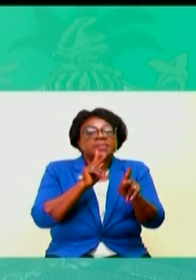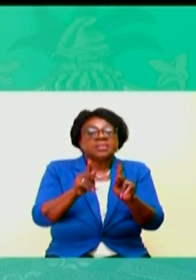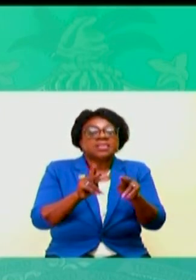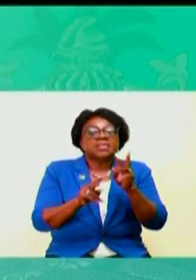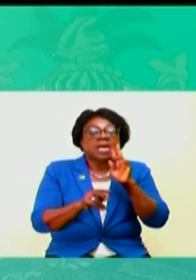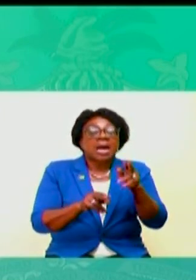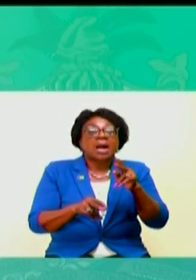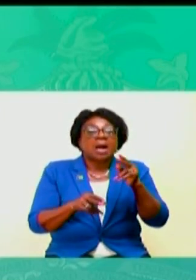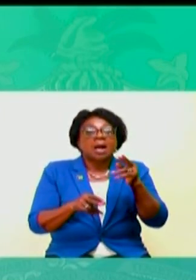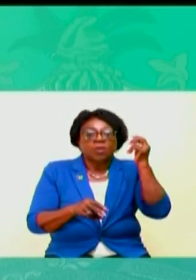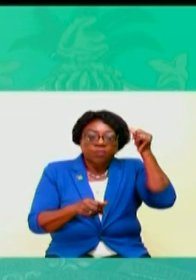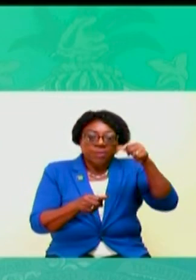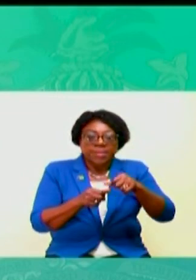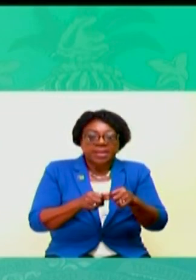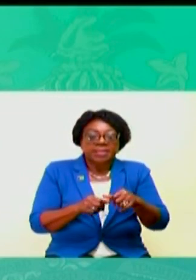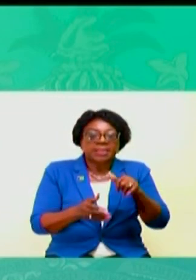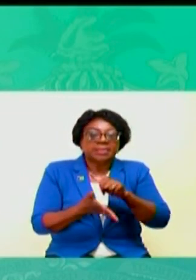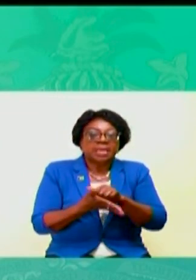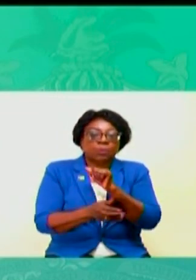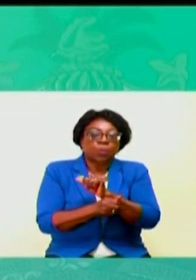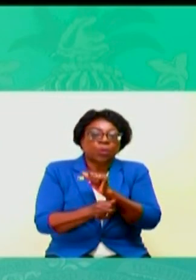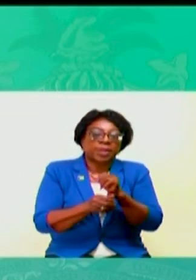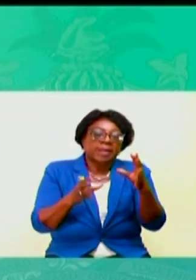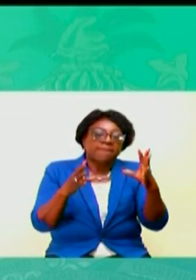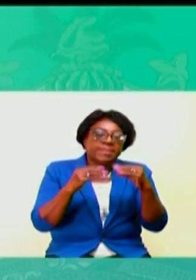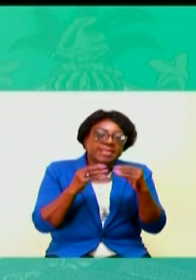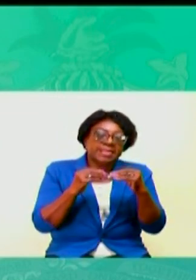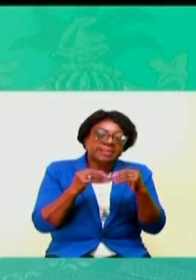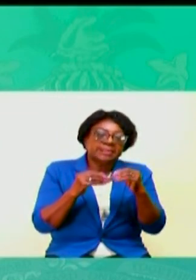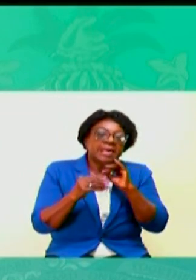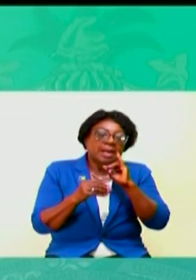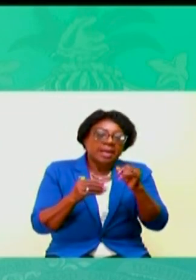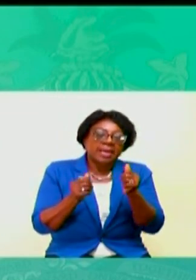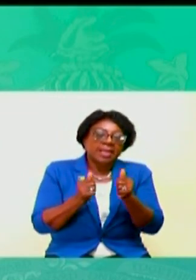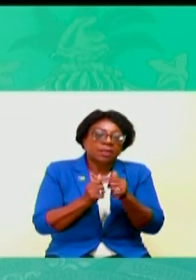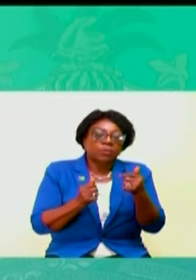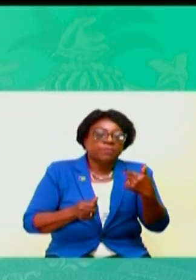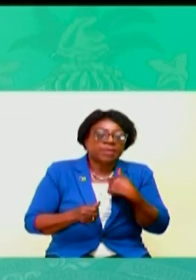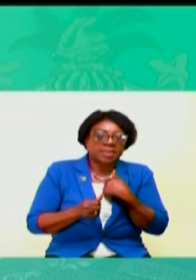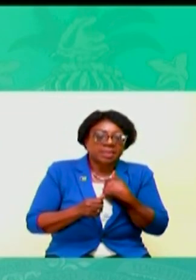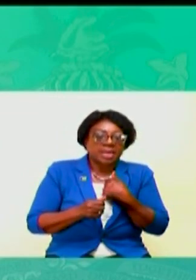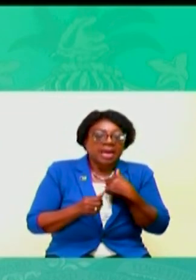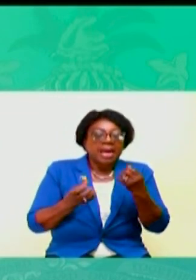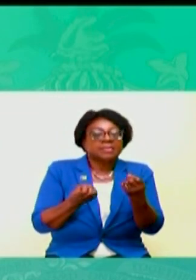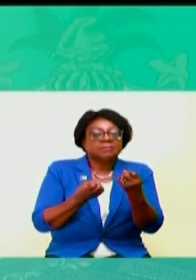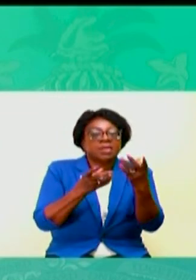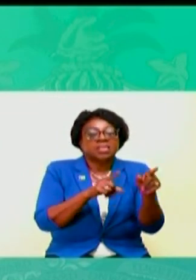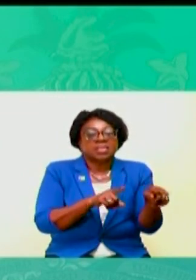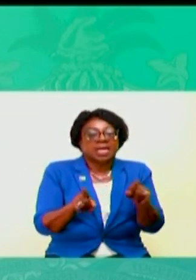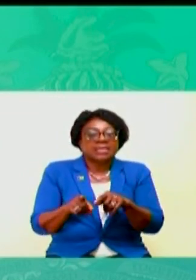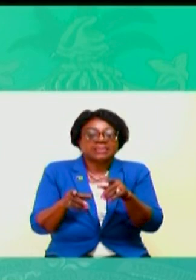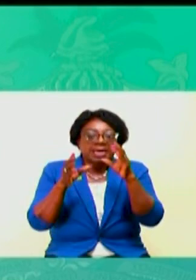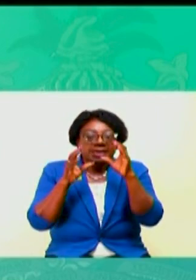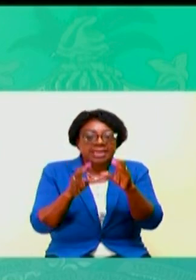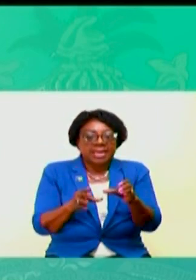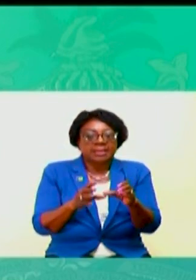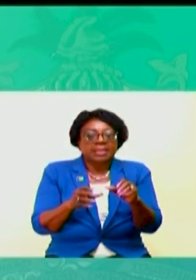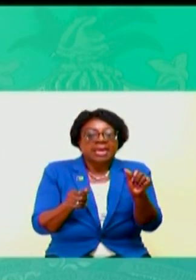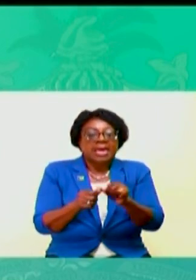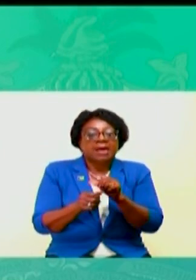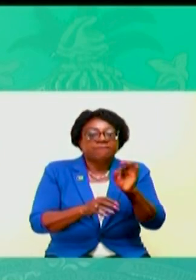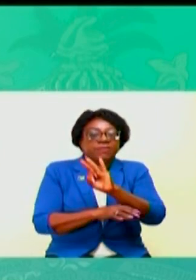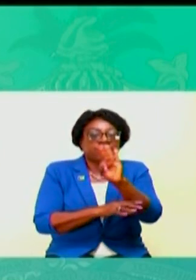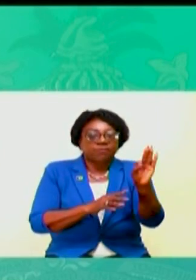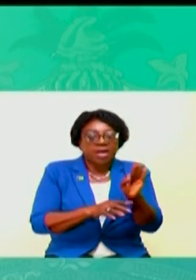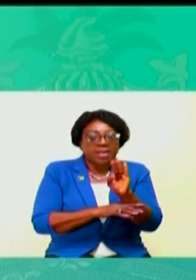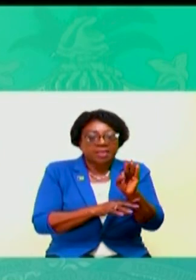walk-in meetings with me are held as much as I possibly can. I know I've not been doing it as often, every Friday. More information can